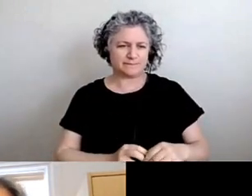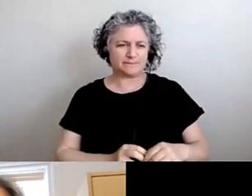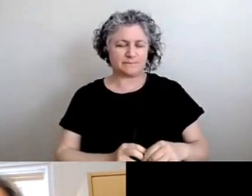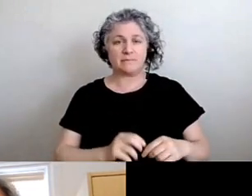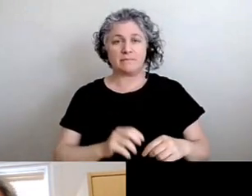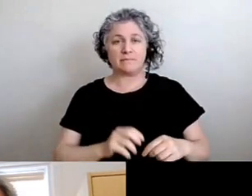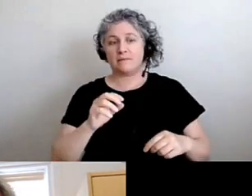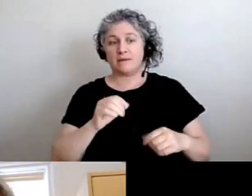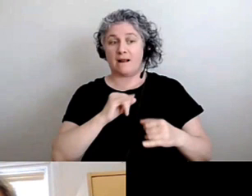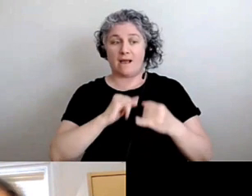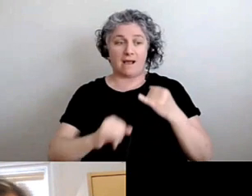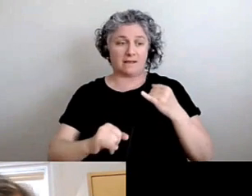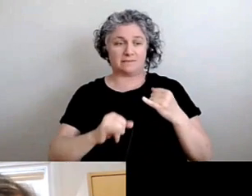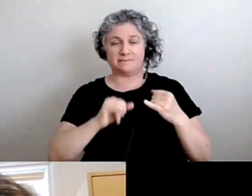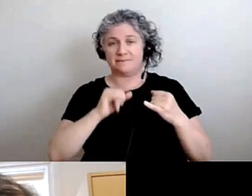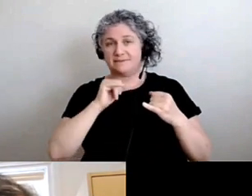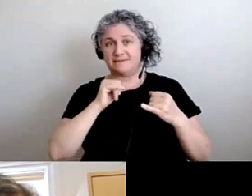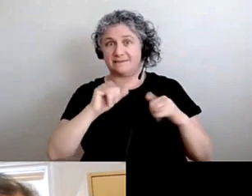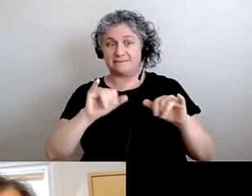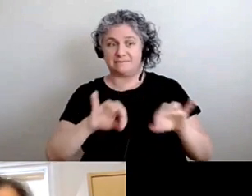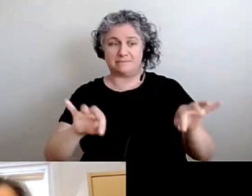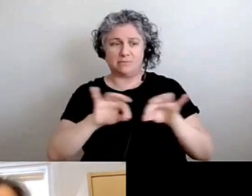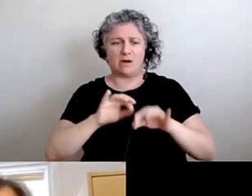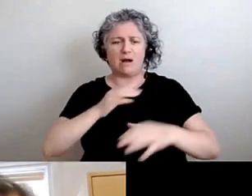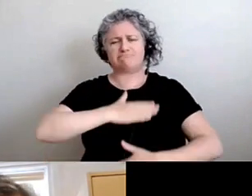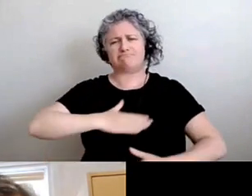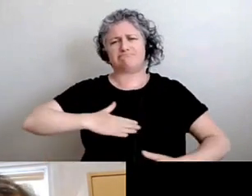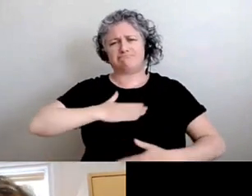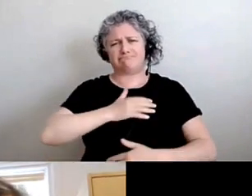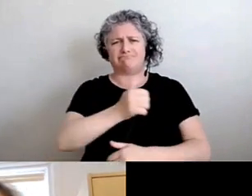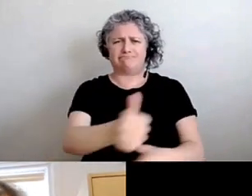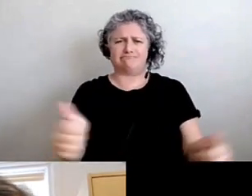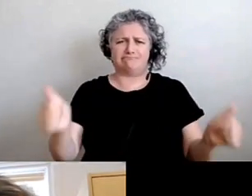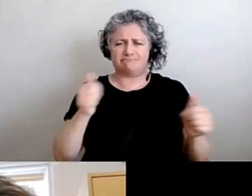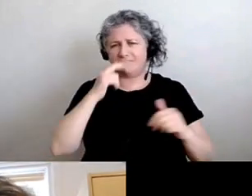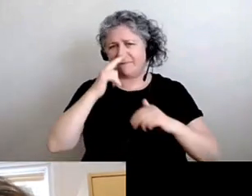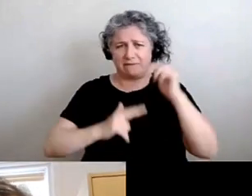And last but not least, have fun with it. It is fun.